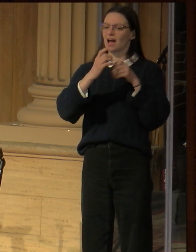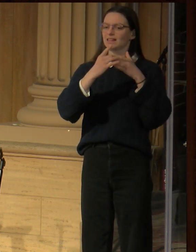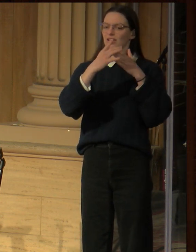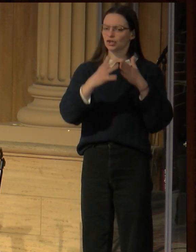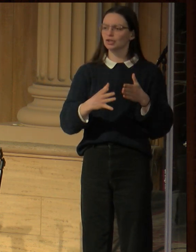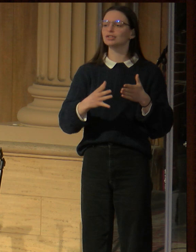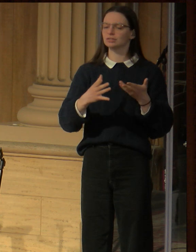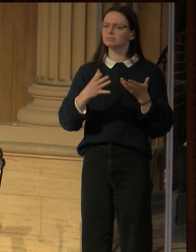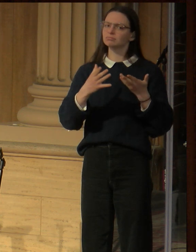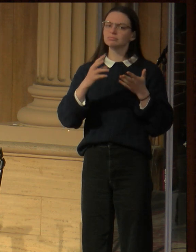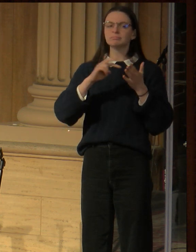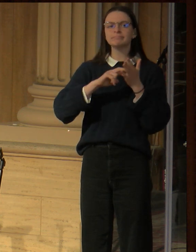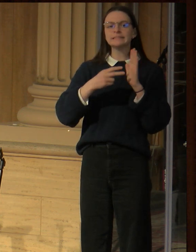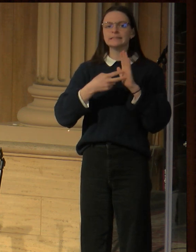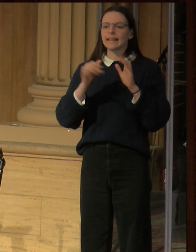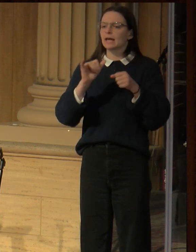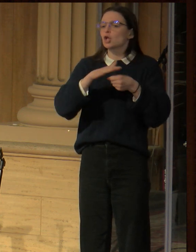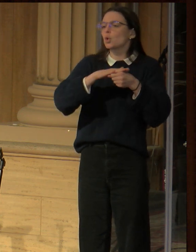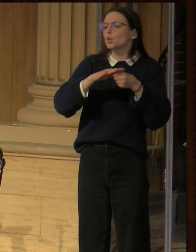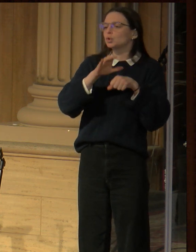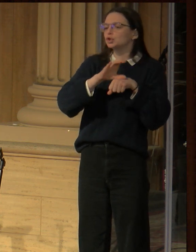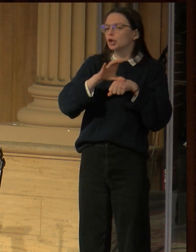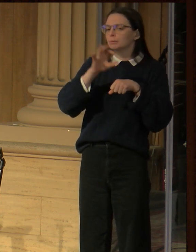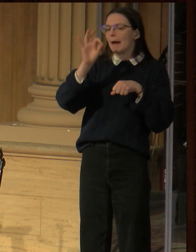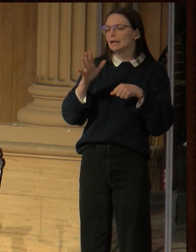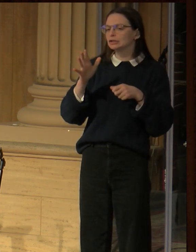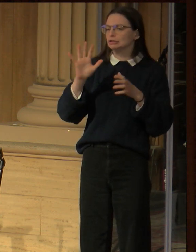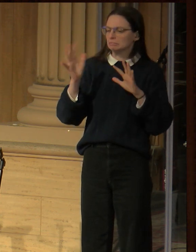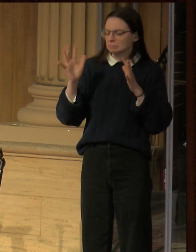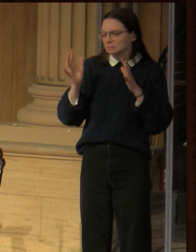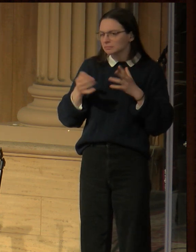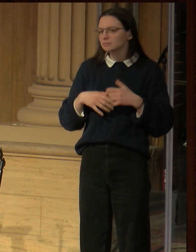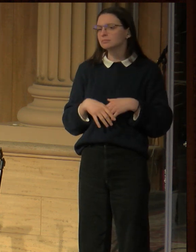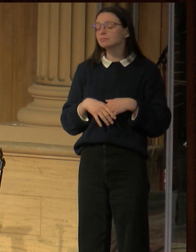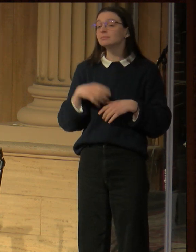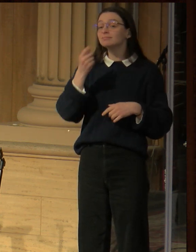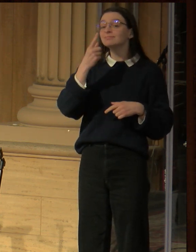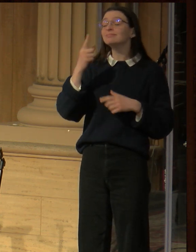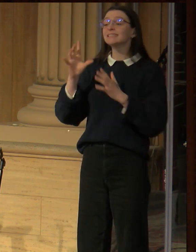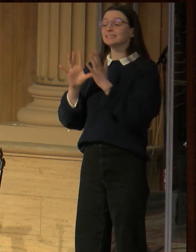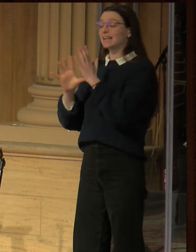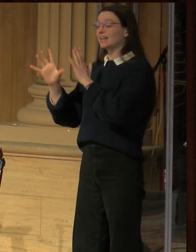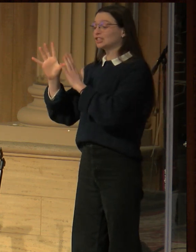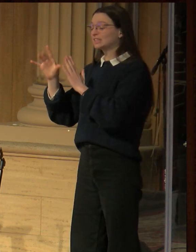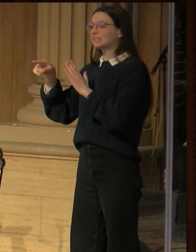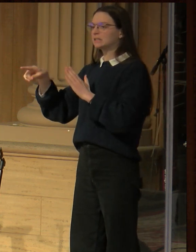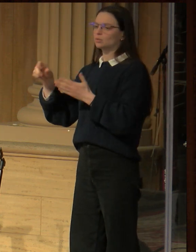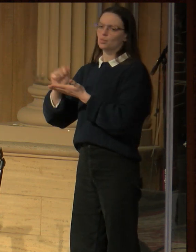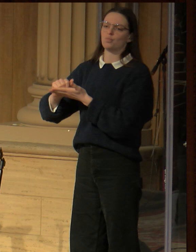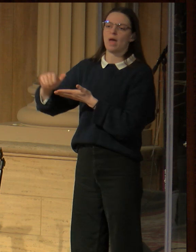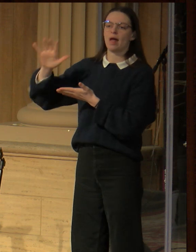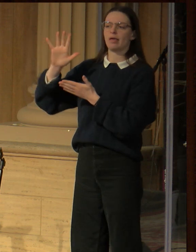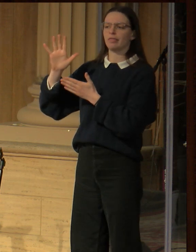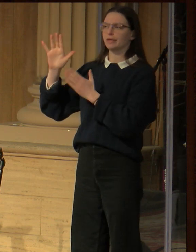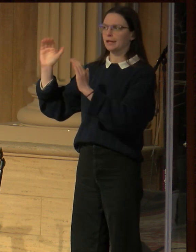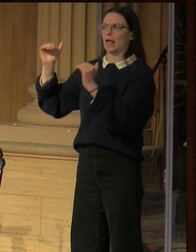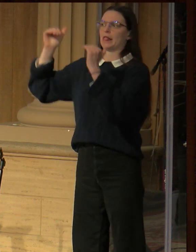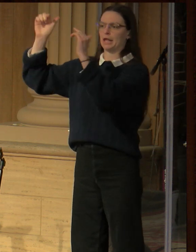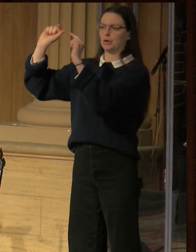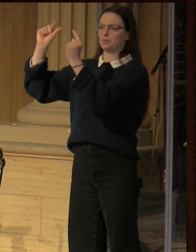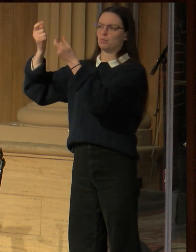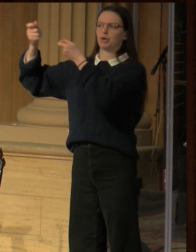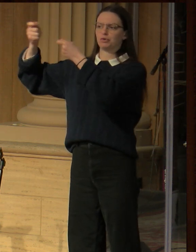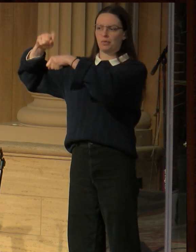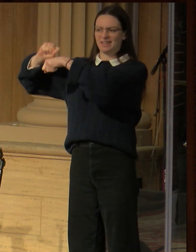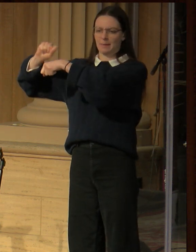have been the equivalent much more of like local church pastors. Whereas the Sadducees were a wealthy elite group that controlled the